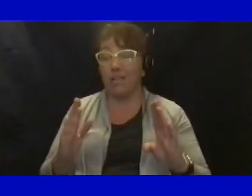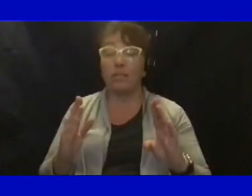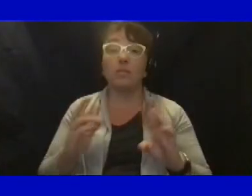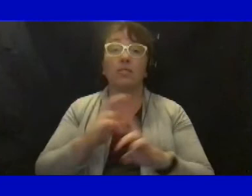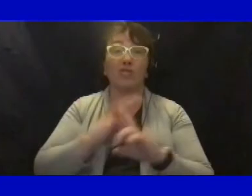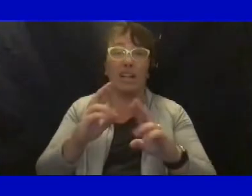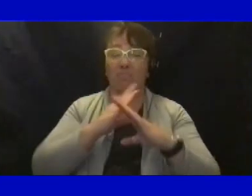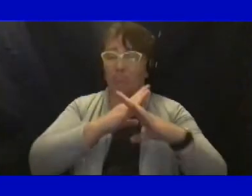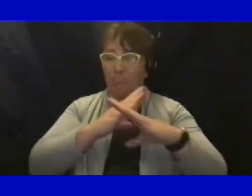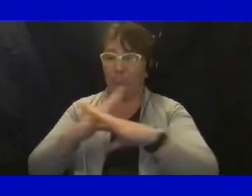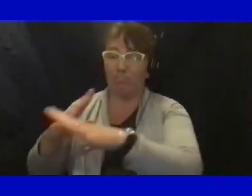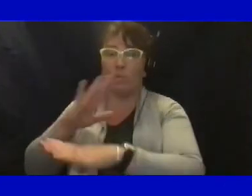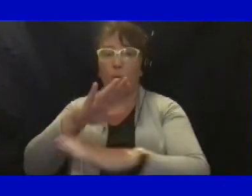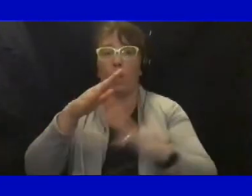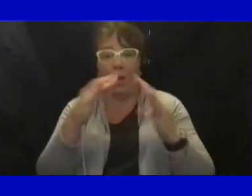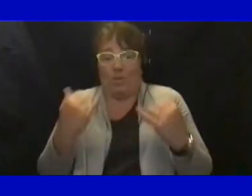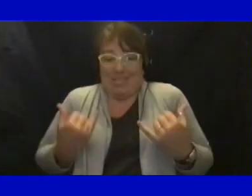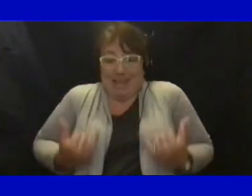now.